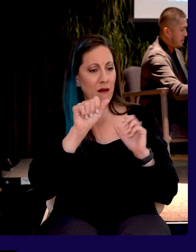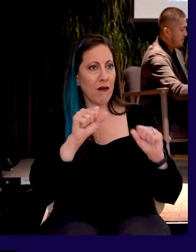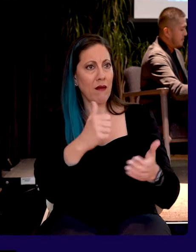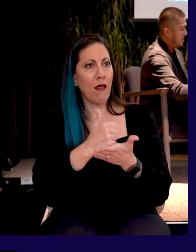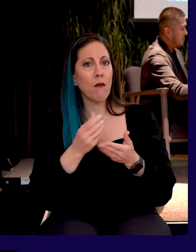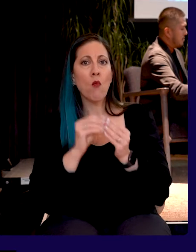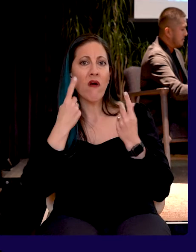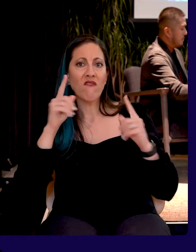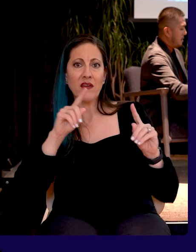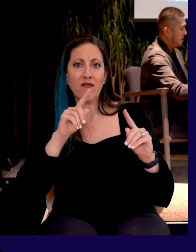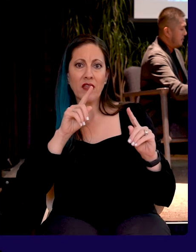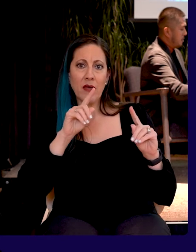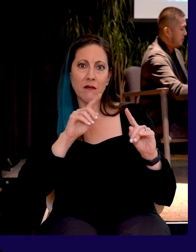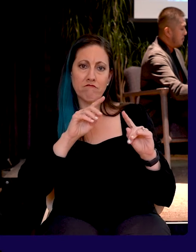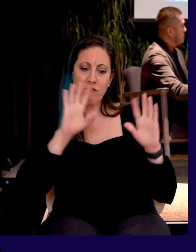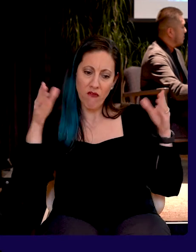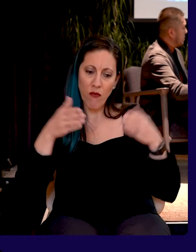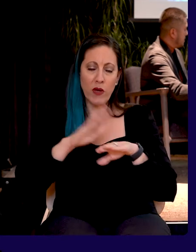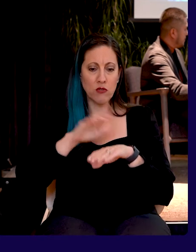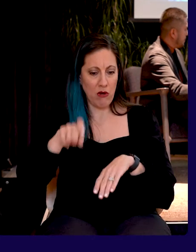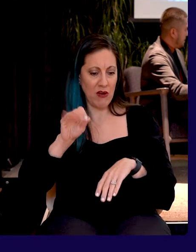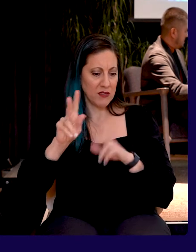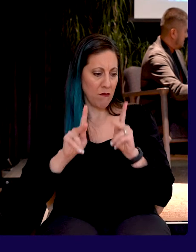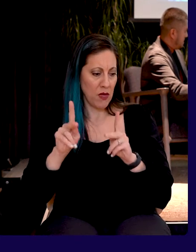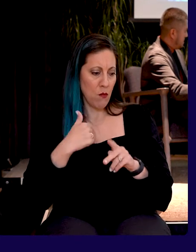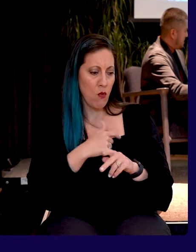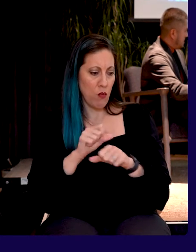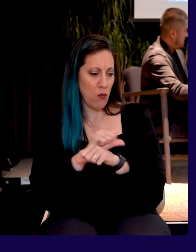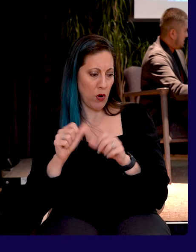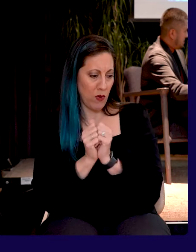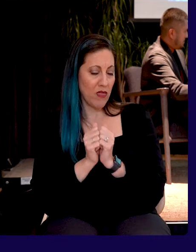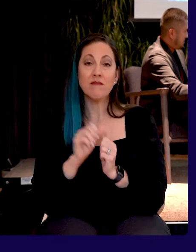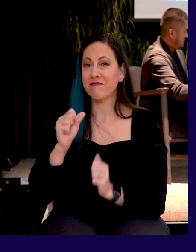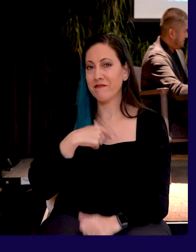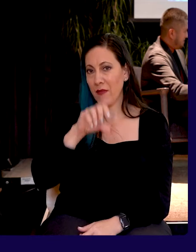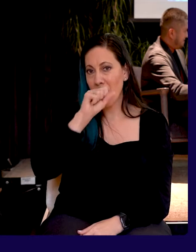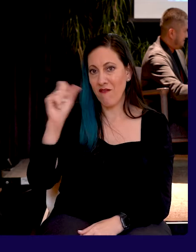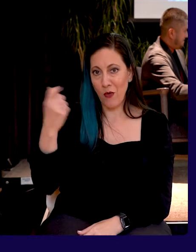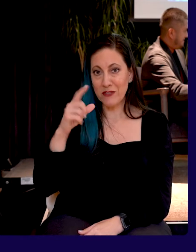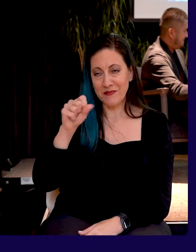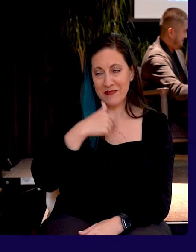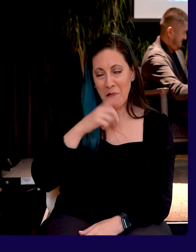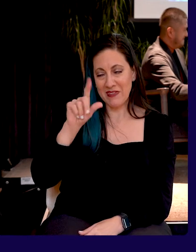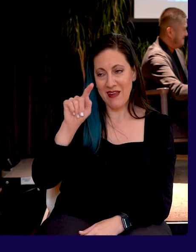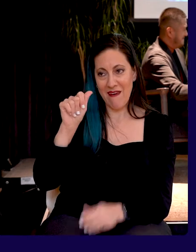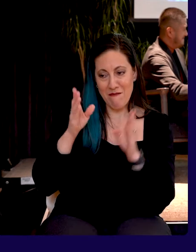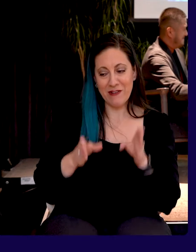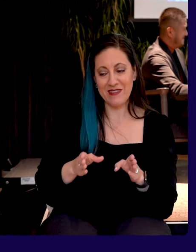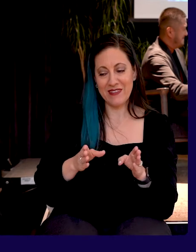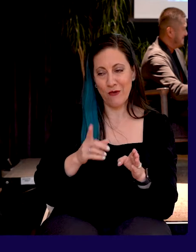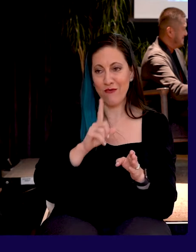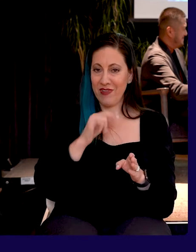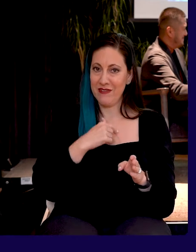more effectively center the needs of the people that we work with? Yeah, I love this question. So yes, I'm a data person, so this is very near and dear to